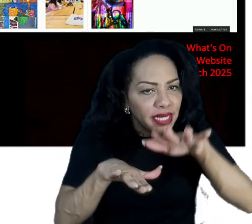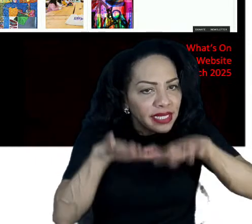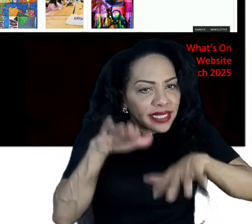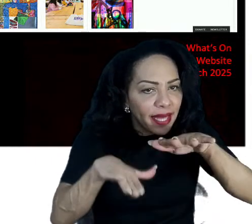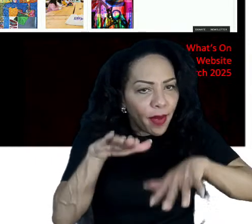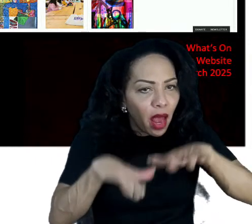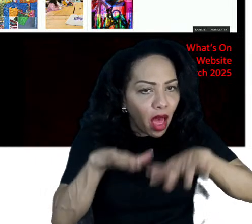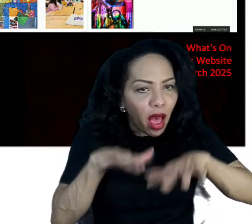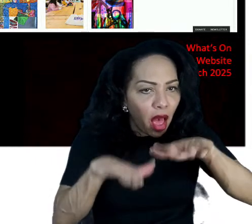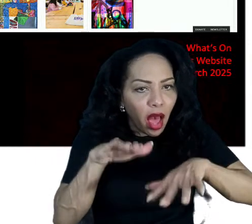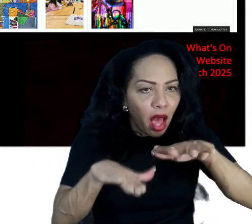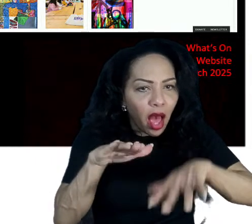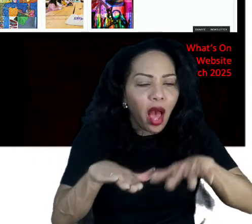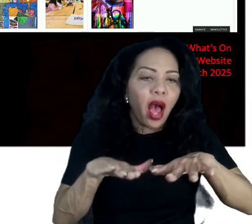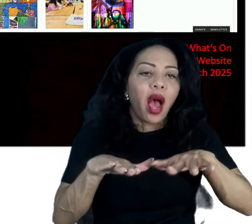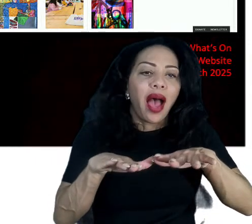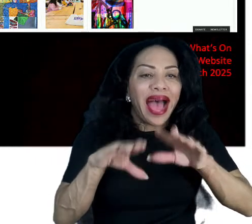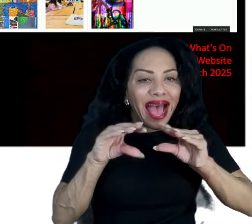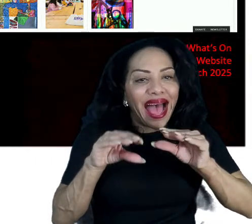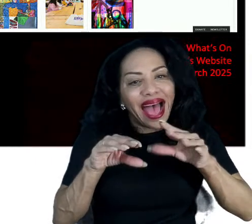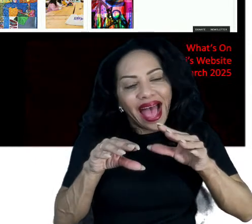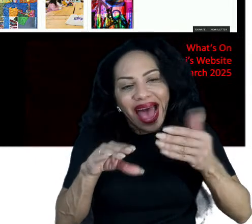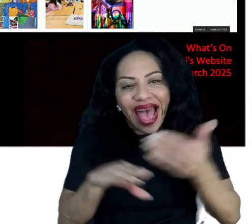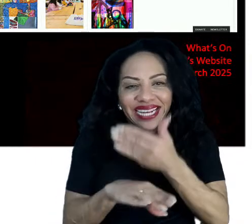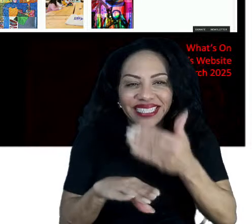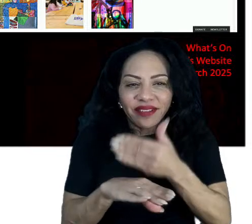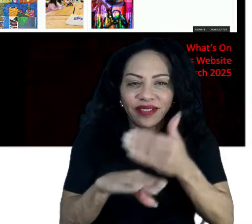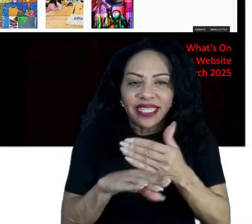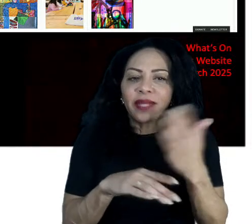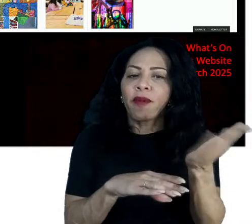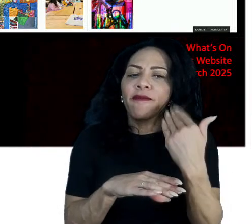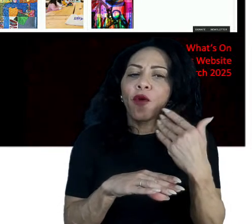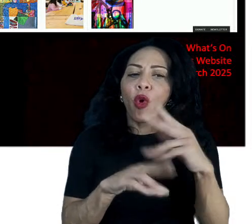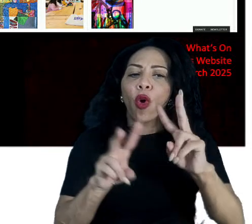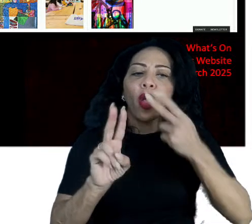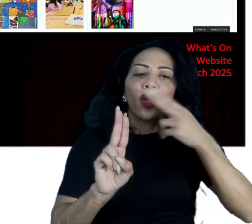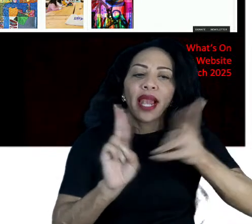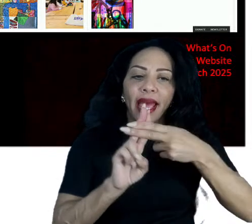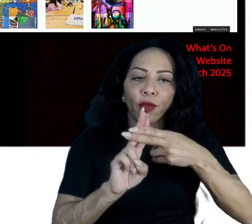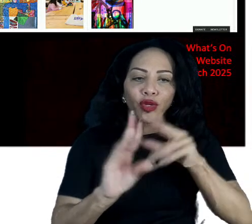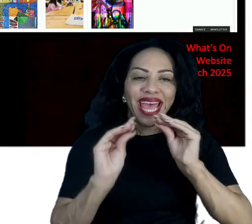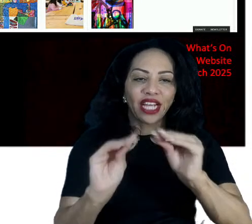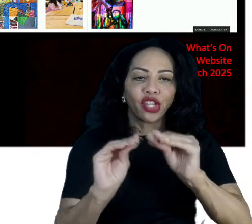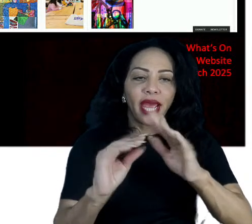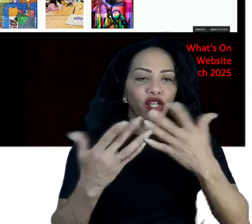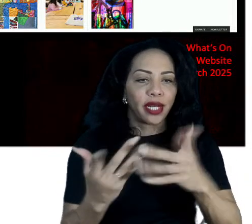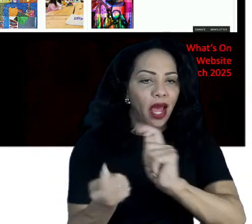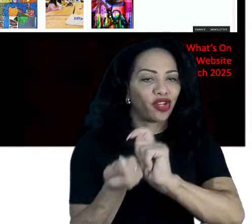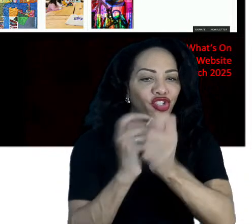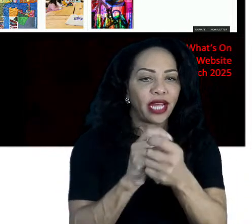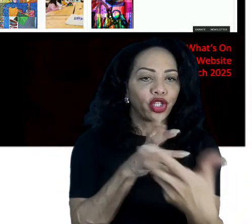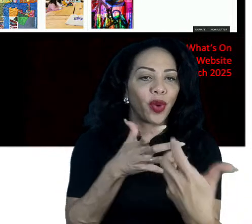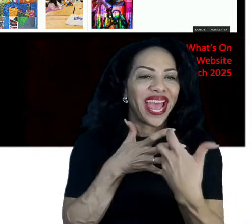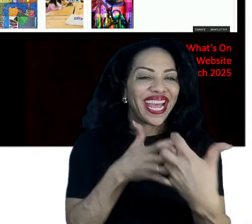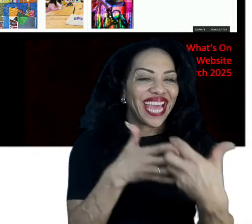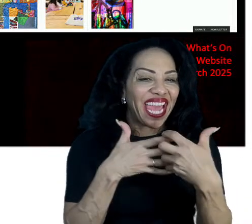those programmes as engagement. And they co-produce those programmes with project